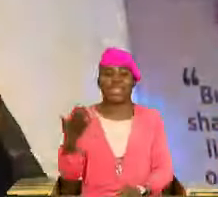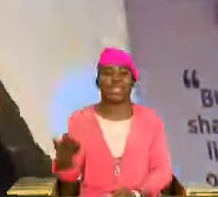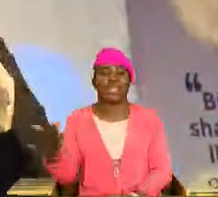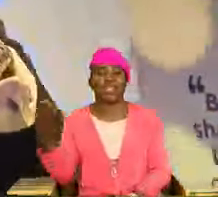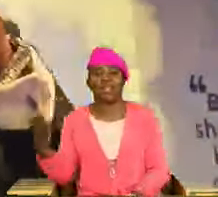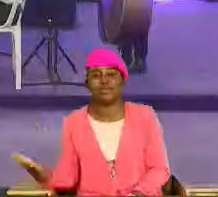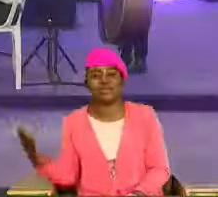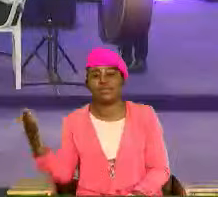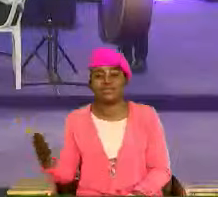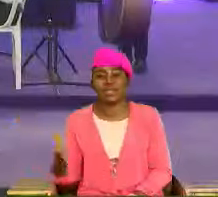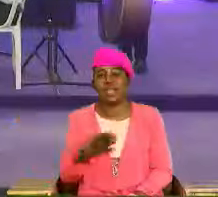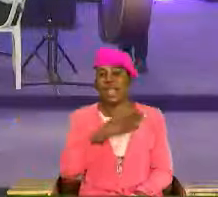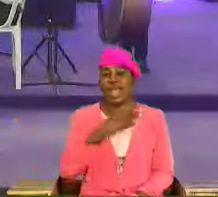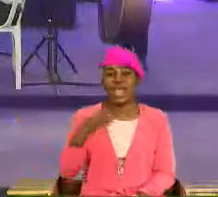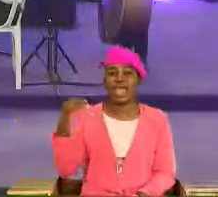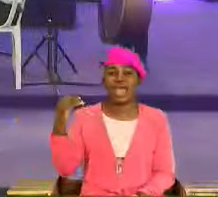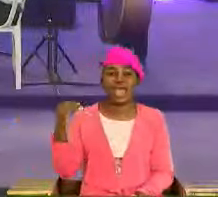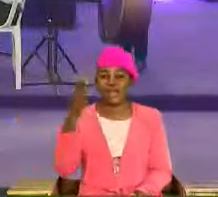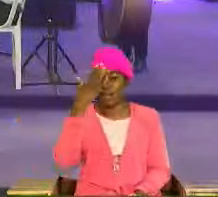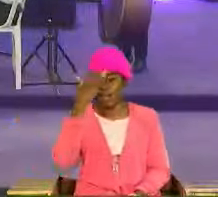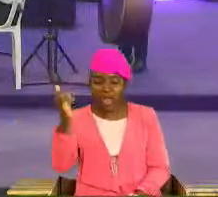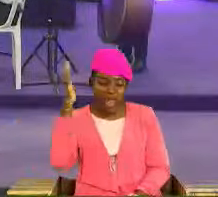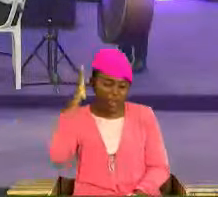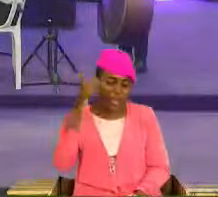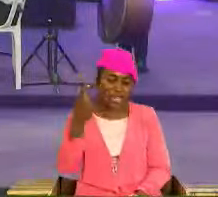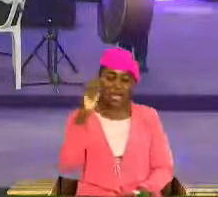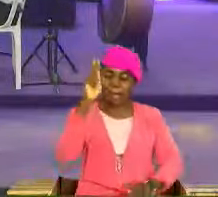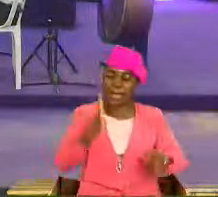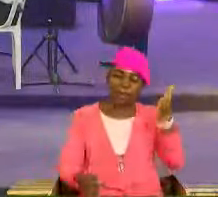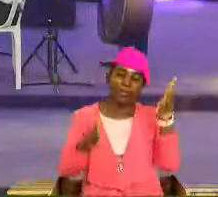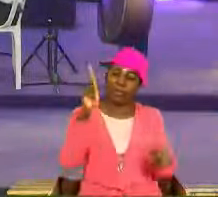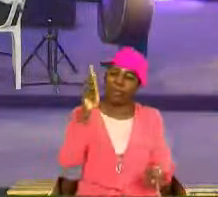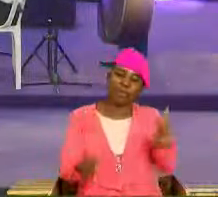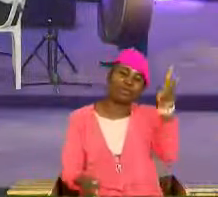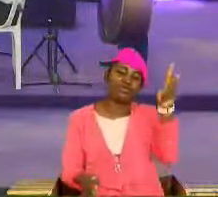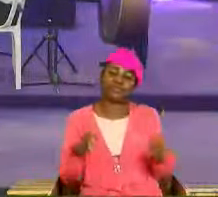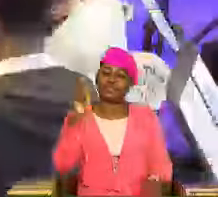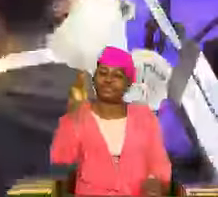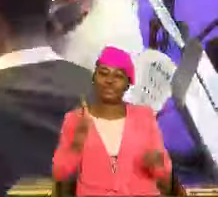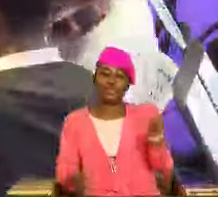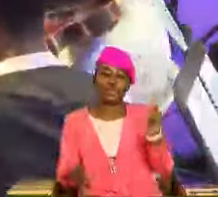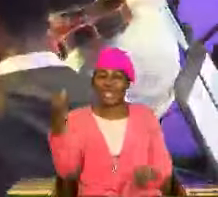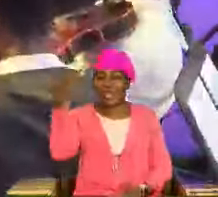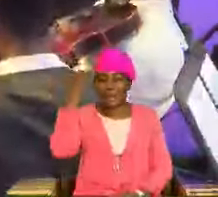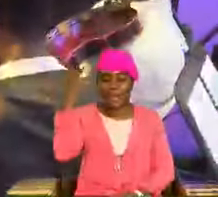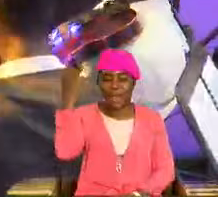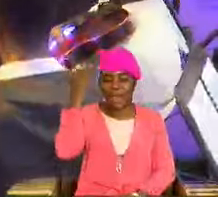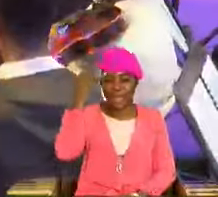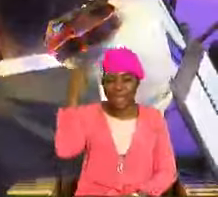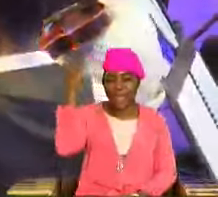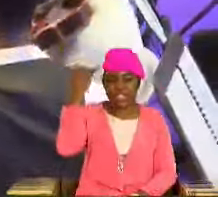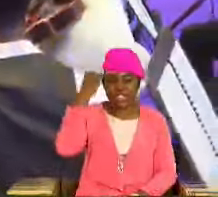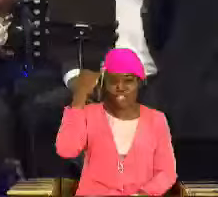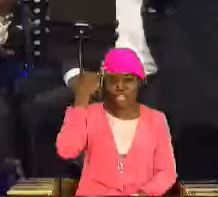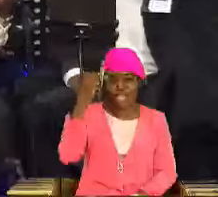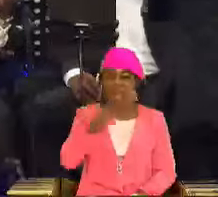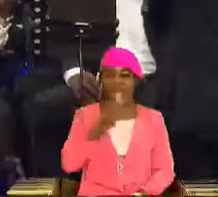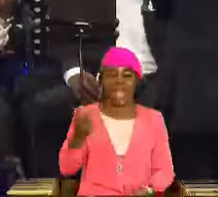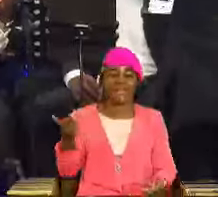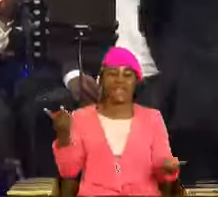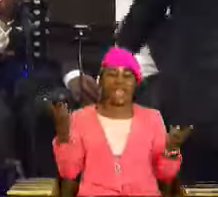people and why who the people in a